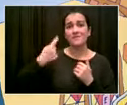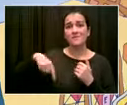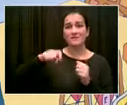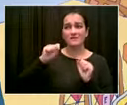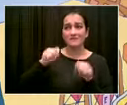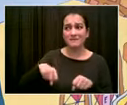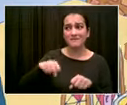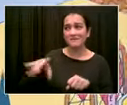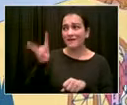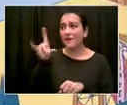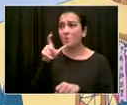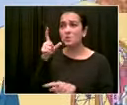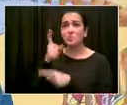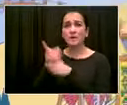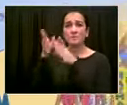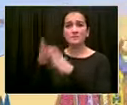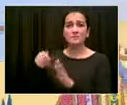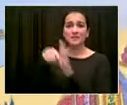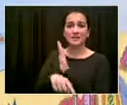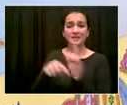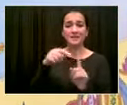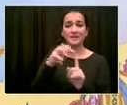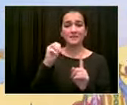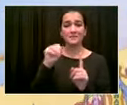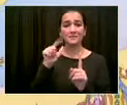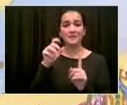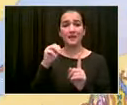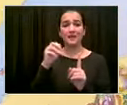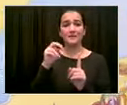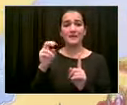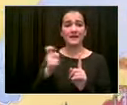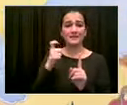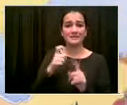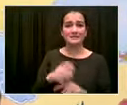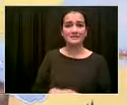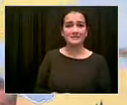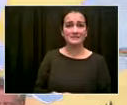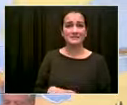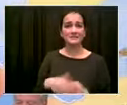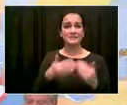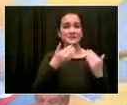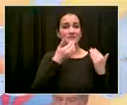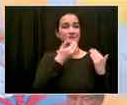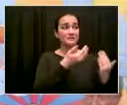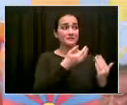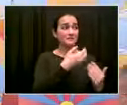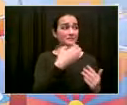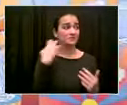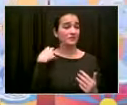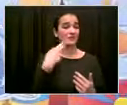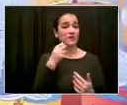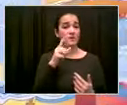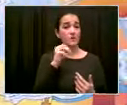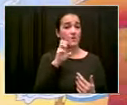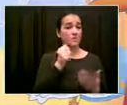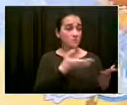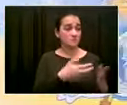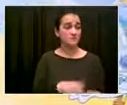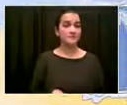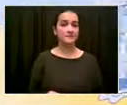So I echo the mayor's sentiments, you know, truly, truly just heartfelt for Malcolm X's family, as well as